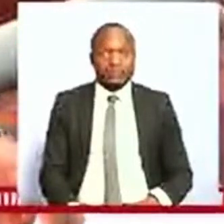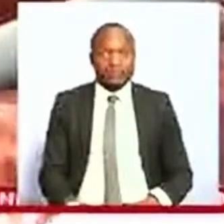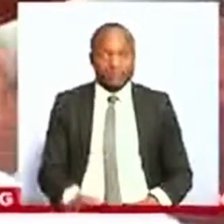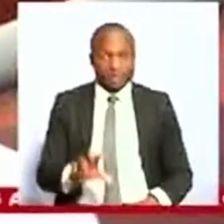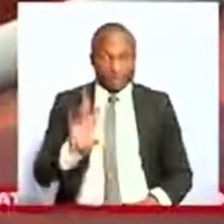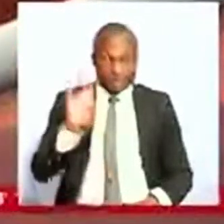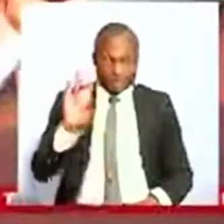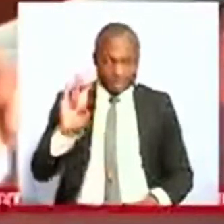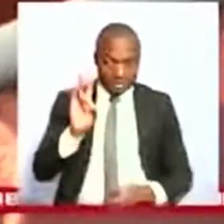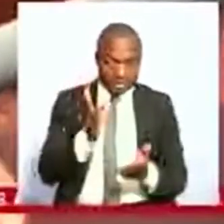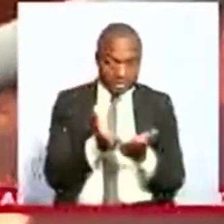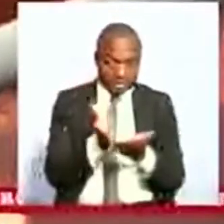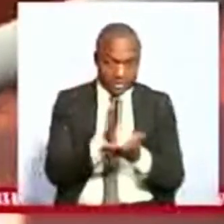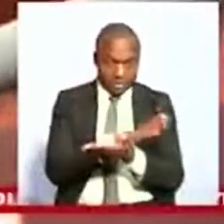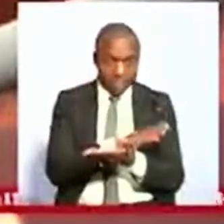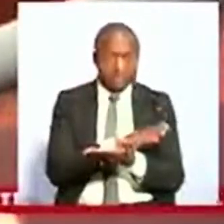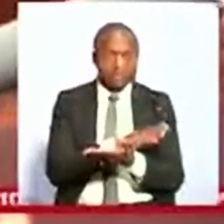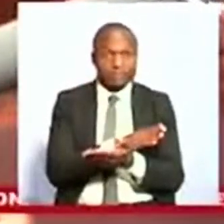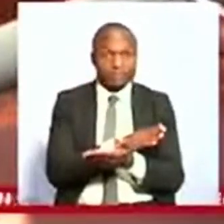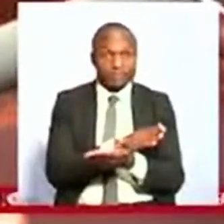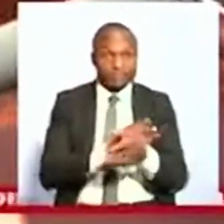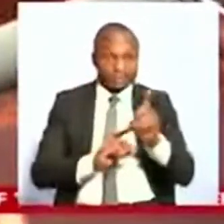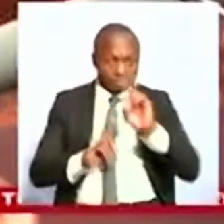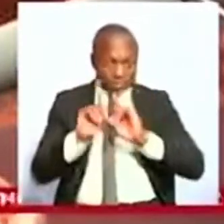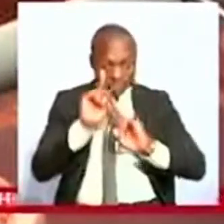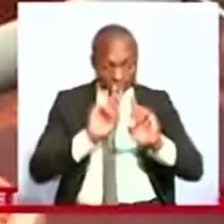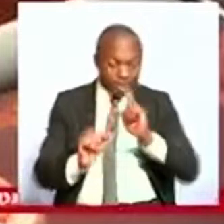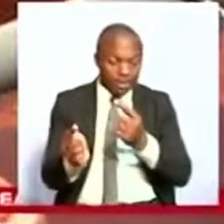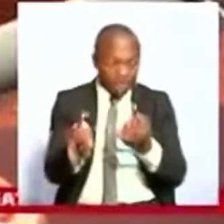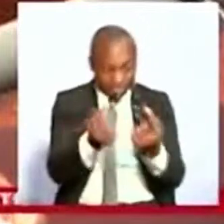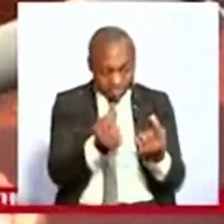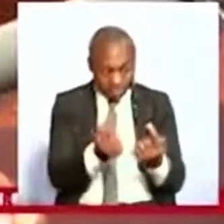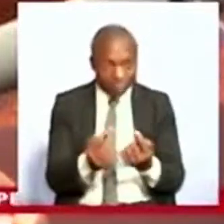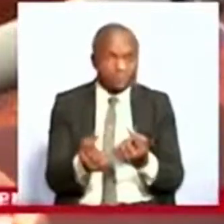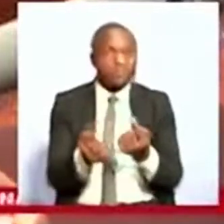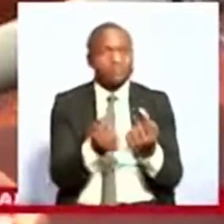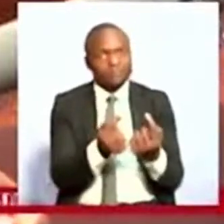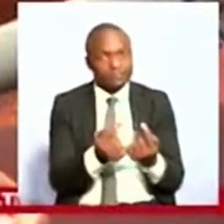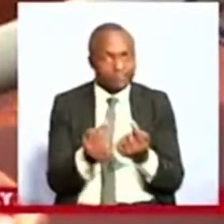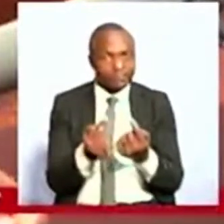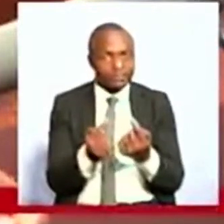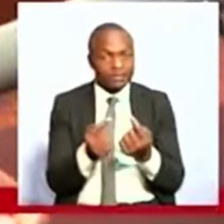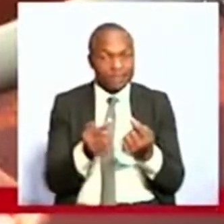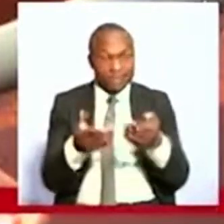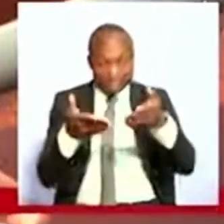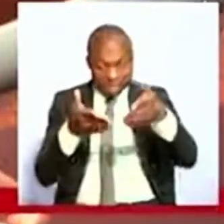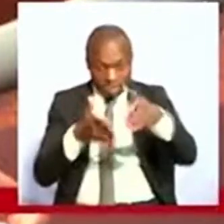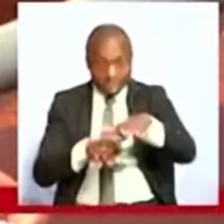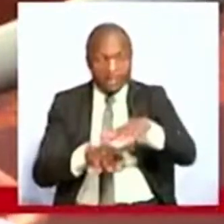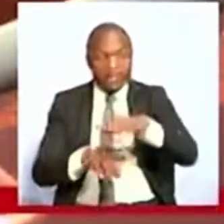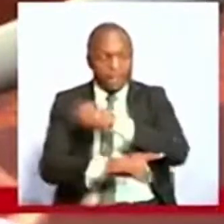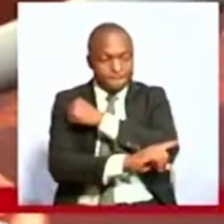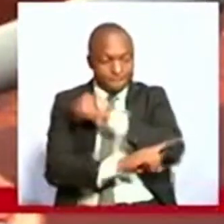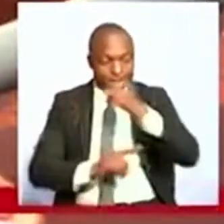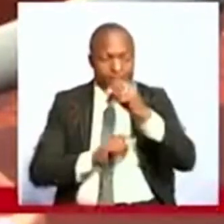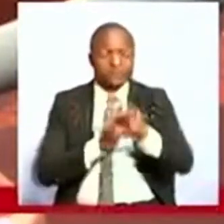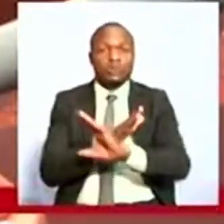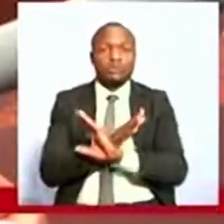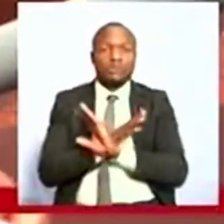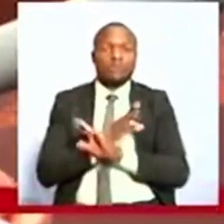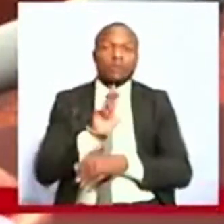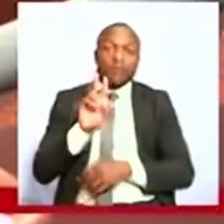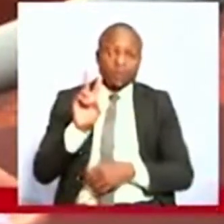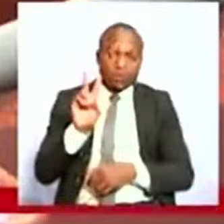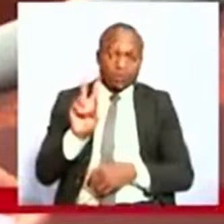7, where we consider the current status of the death penalty in Zambia, which is